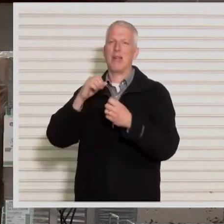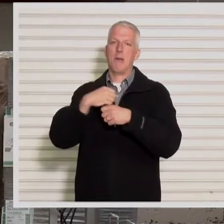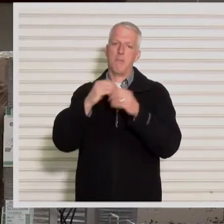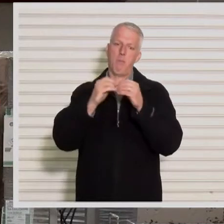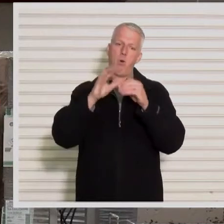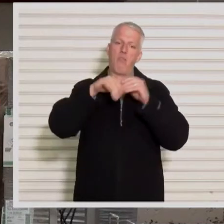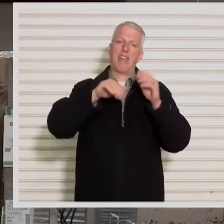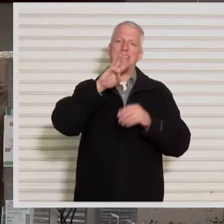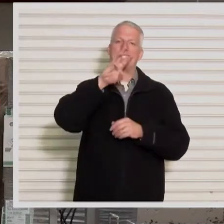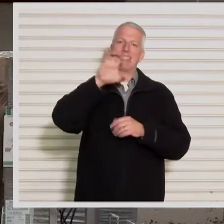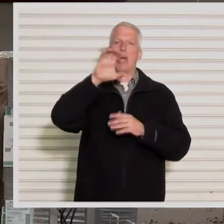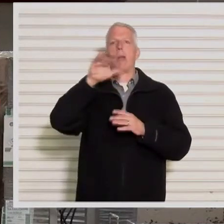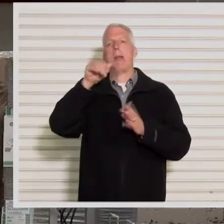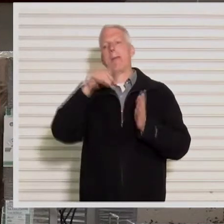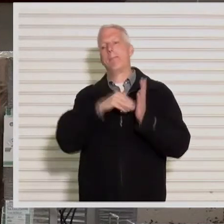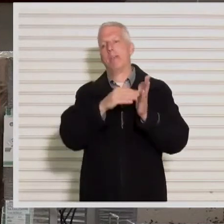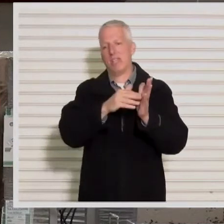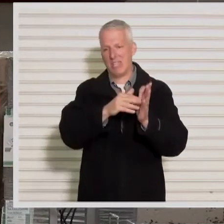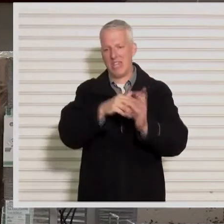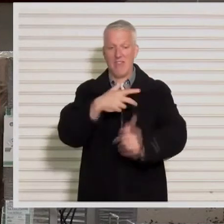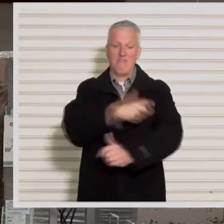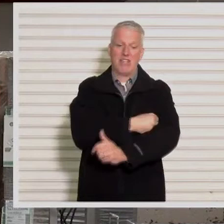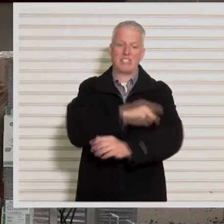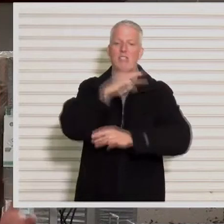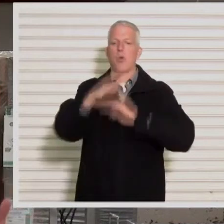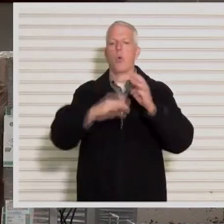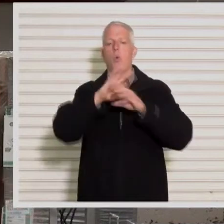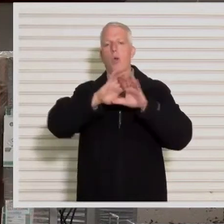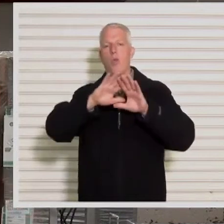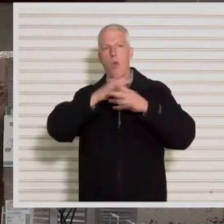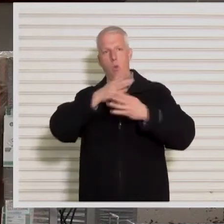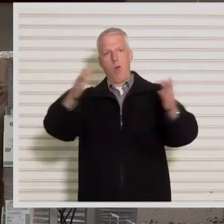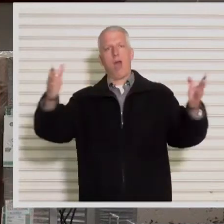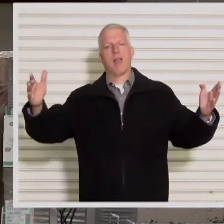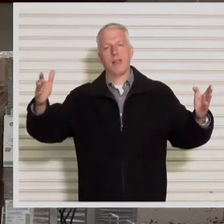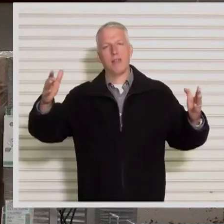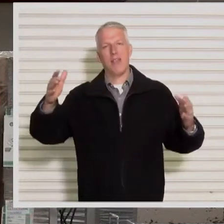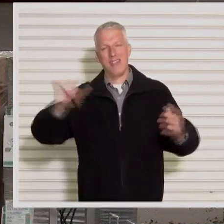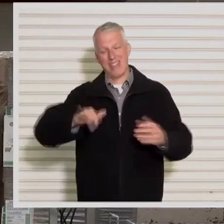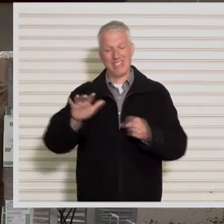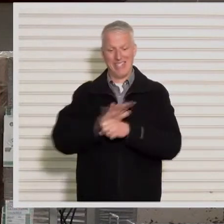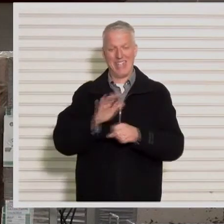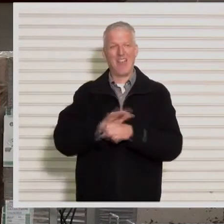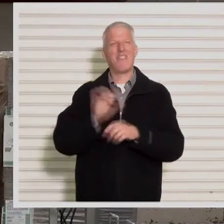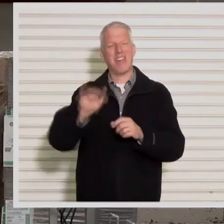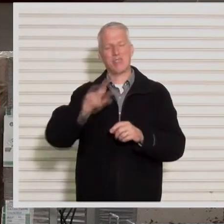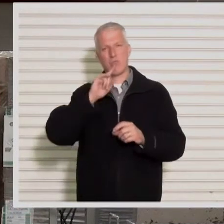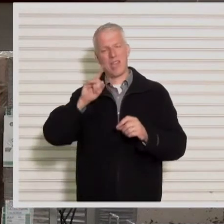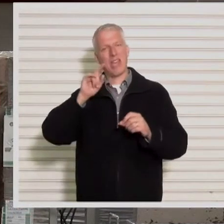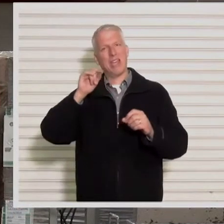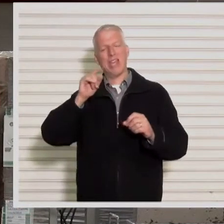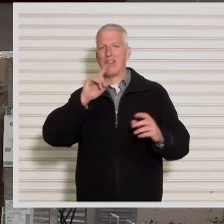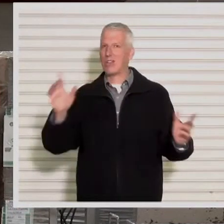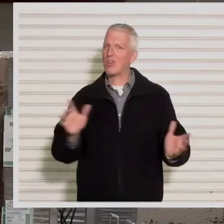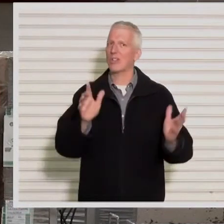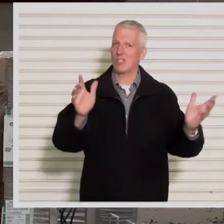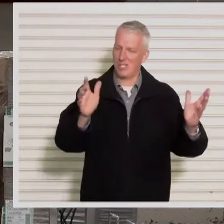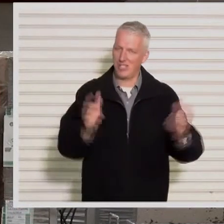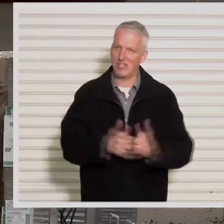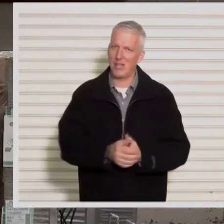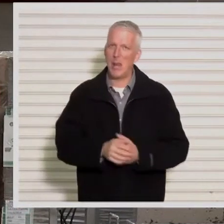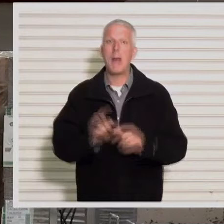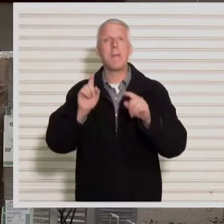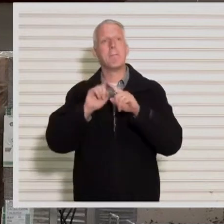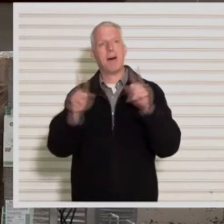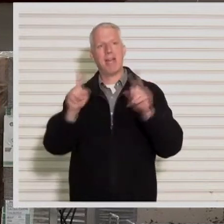doses nationwide. That's enough to vaccinate everybody who seeks a vaccination. That's extraordinarily encouraging.